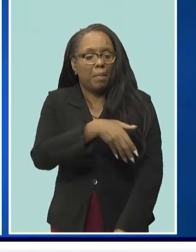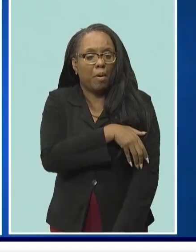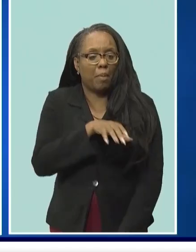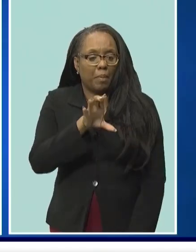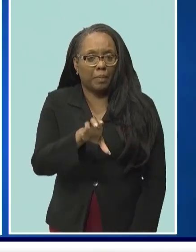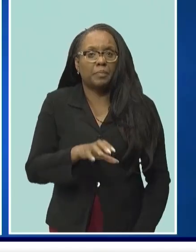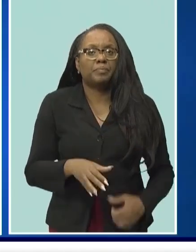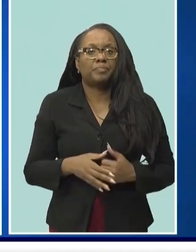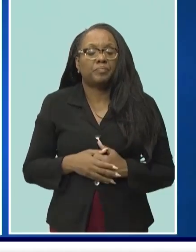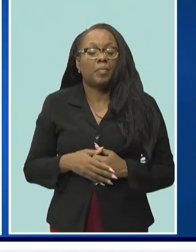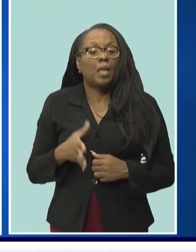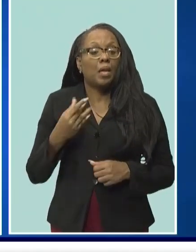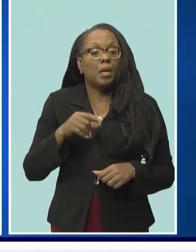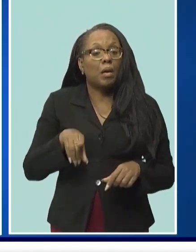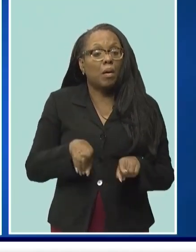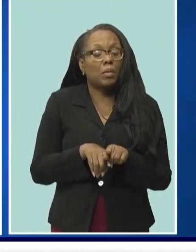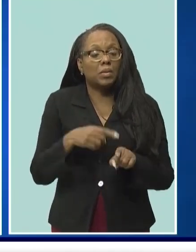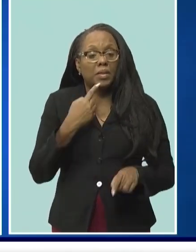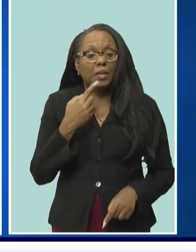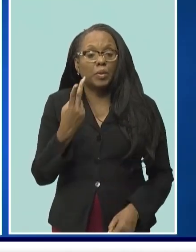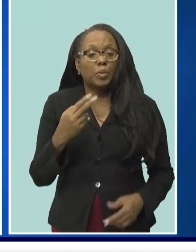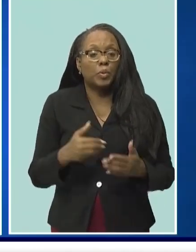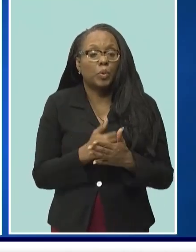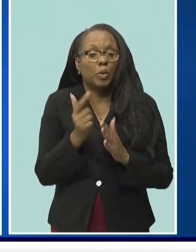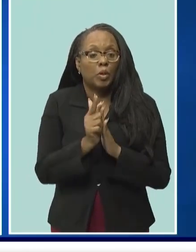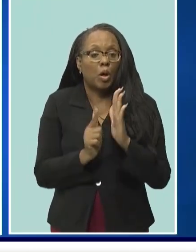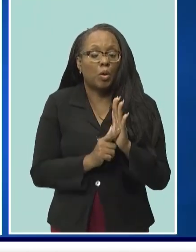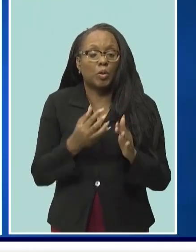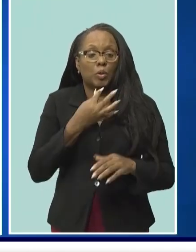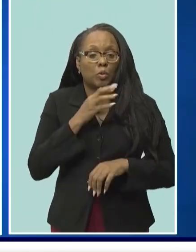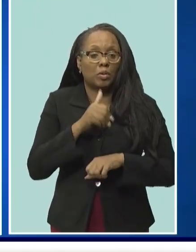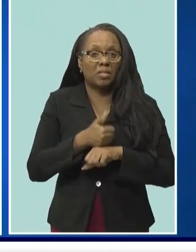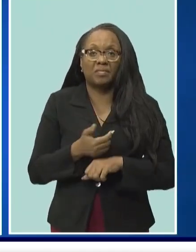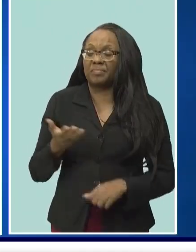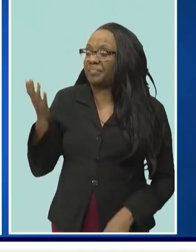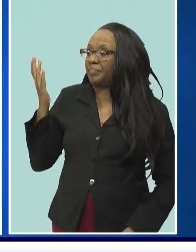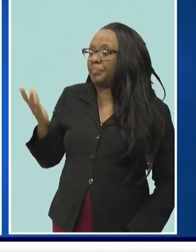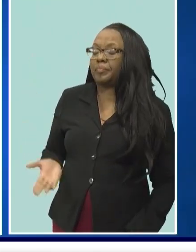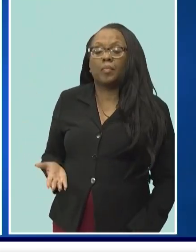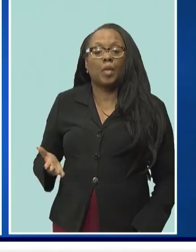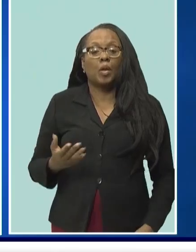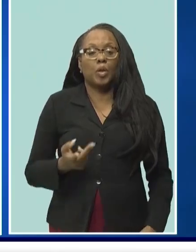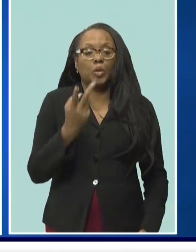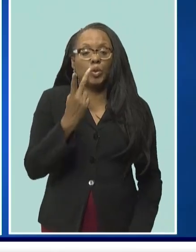two pieces of legislation will finally move us from the 19th century